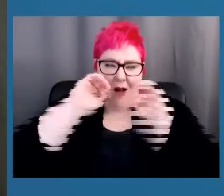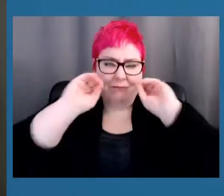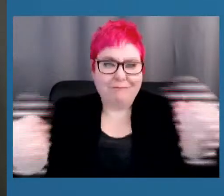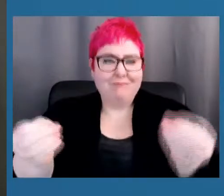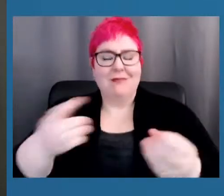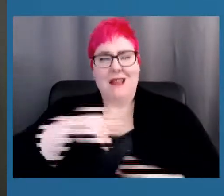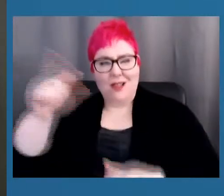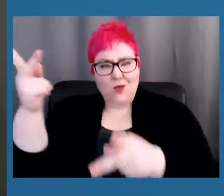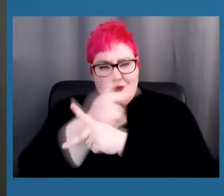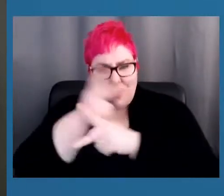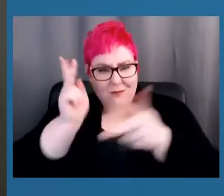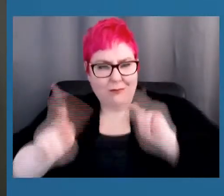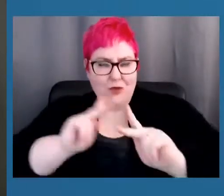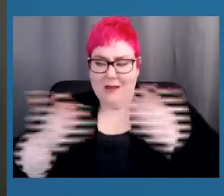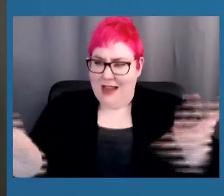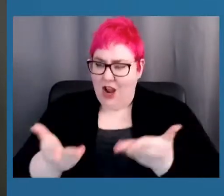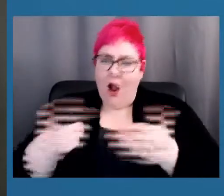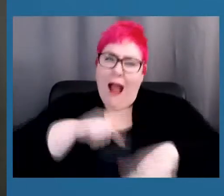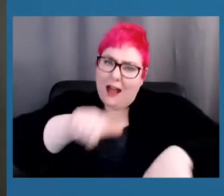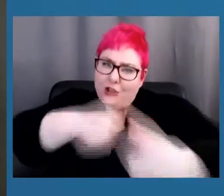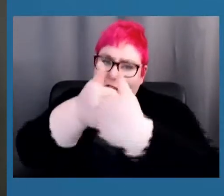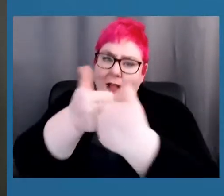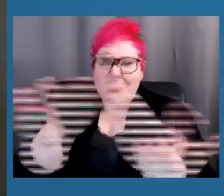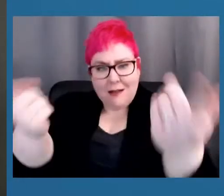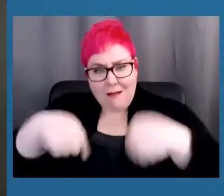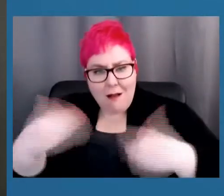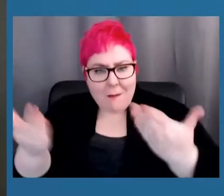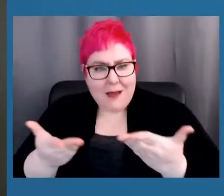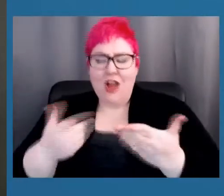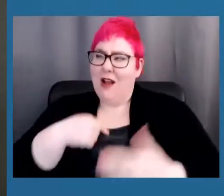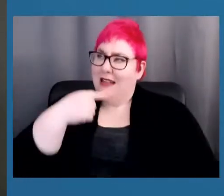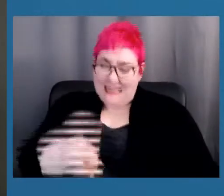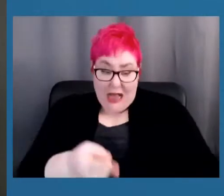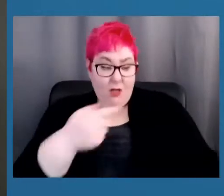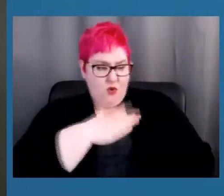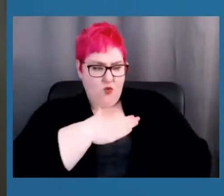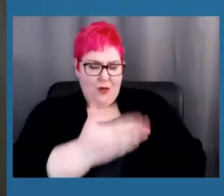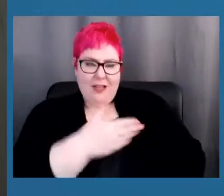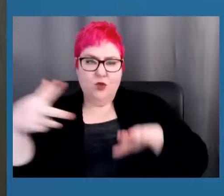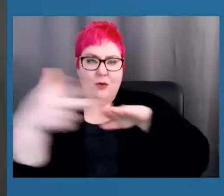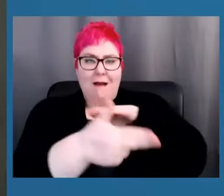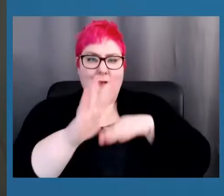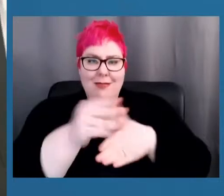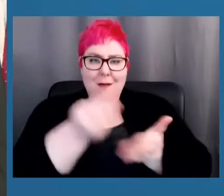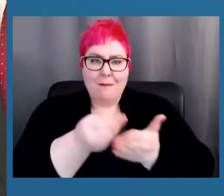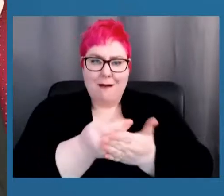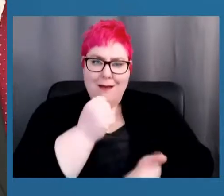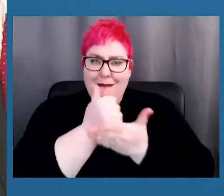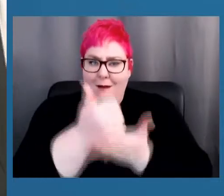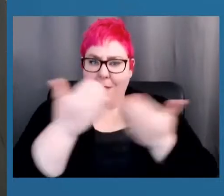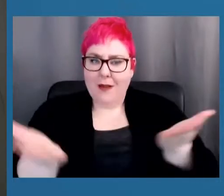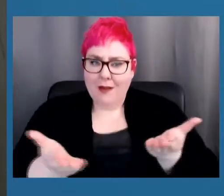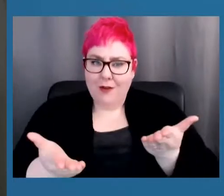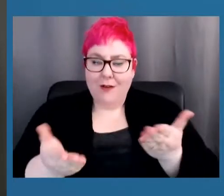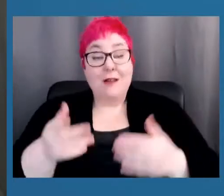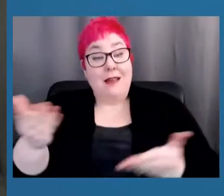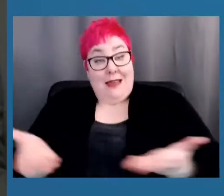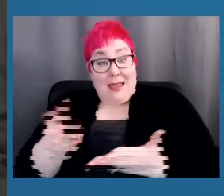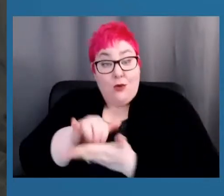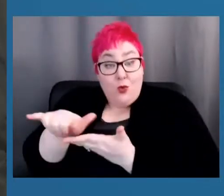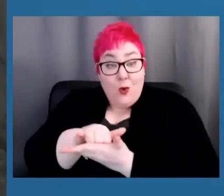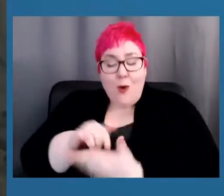you. Come here and tell them you're willing to cut them, this lifeline. But here in New York, we're here for the